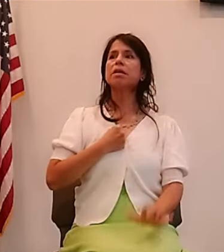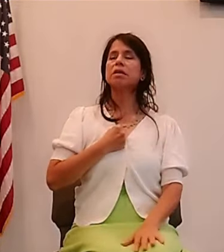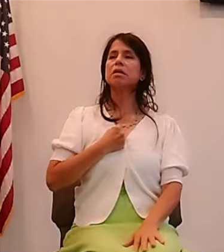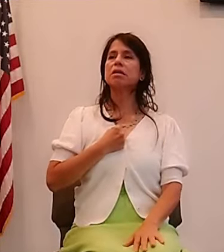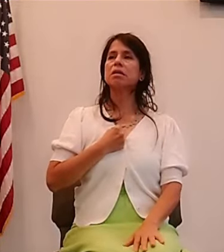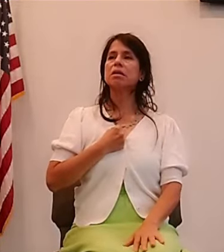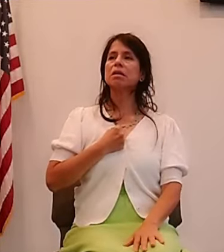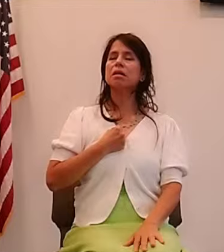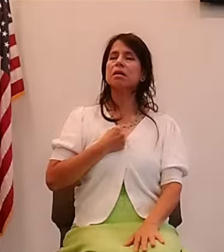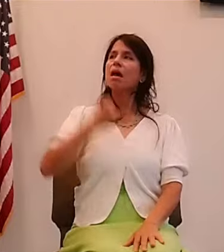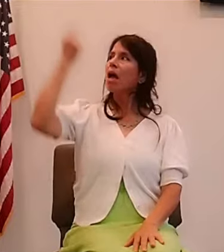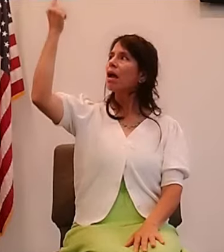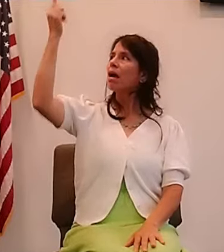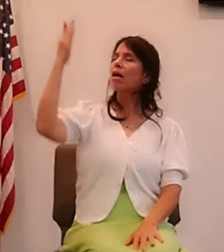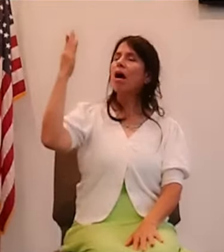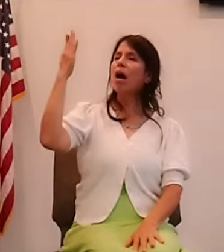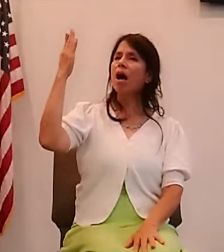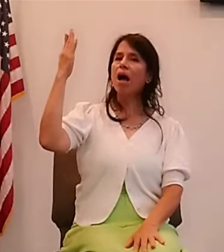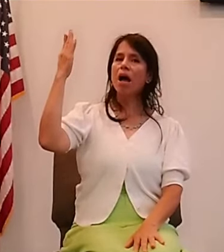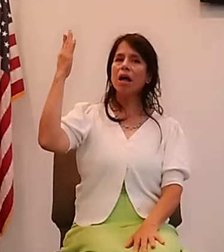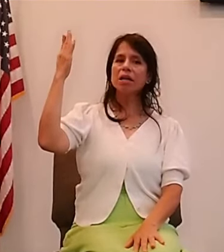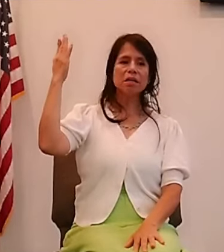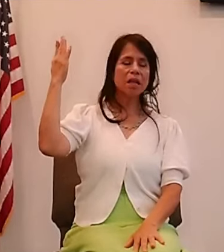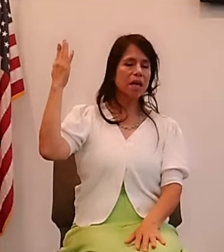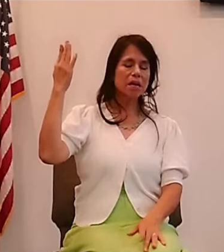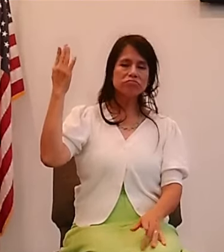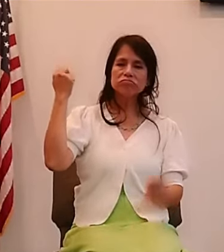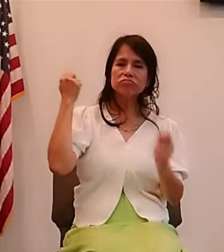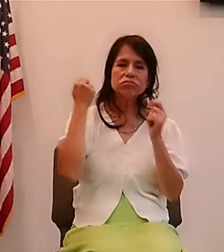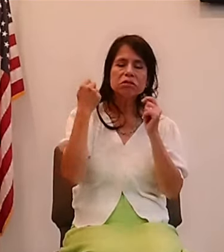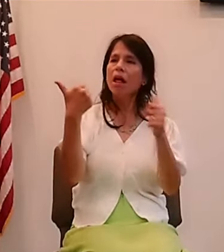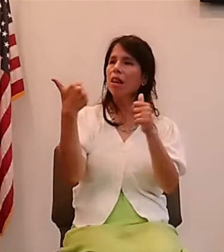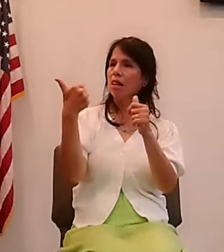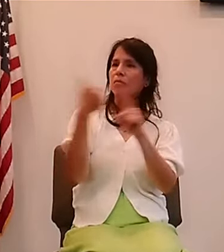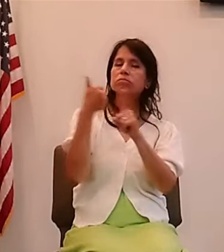God made, like, all of a sudden,